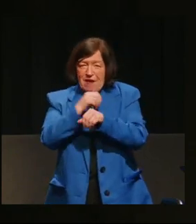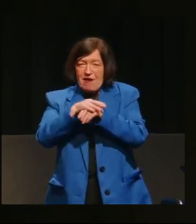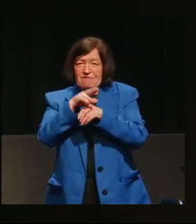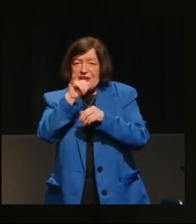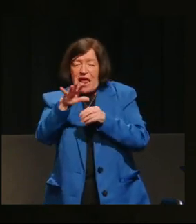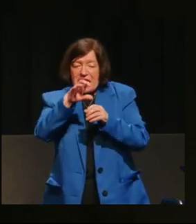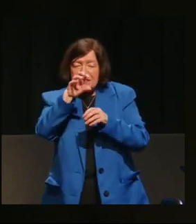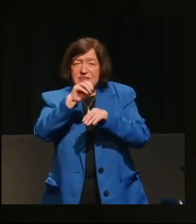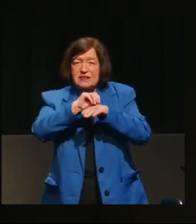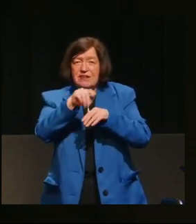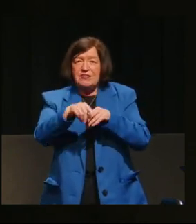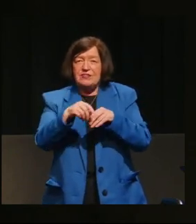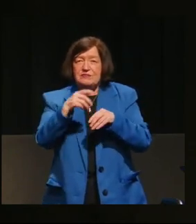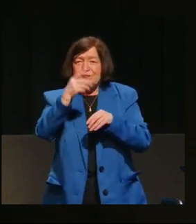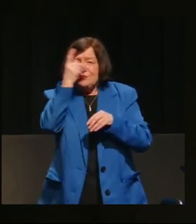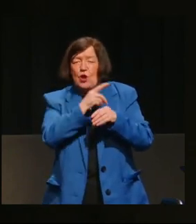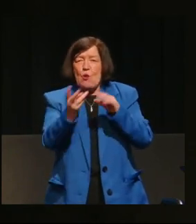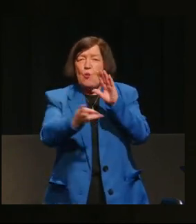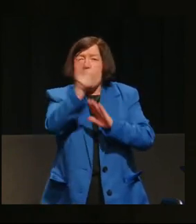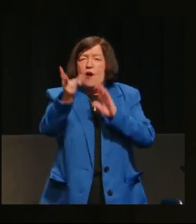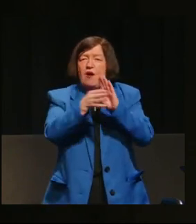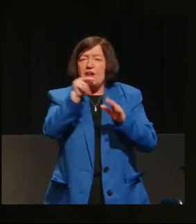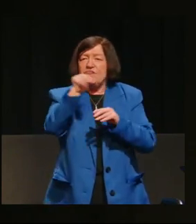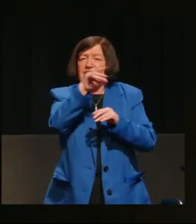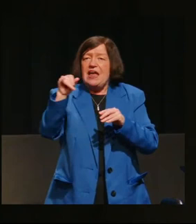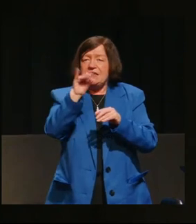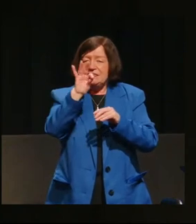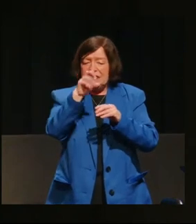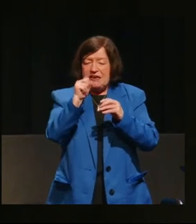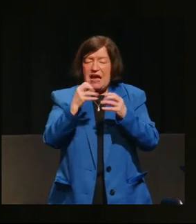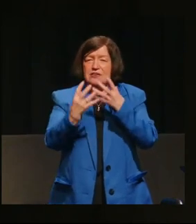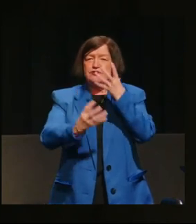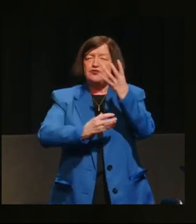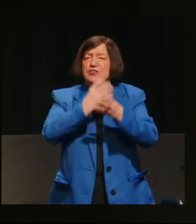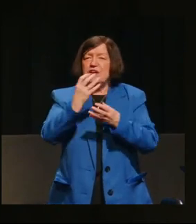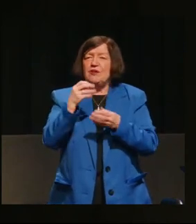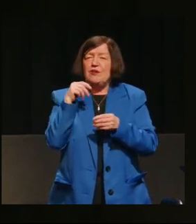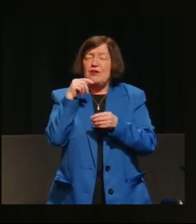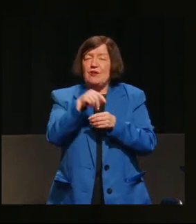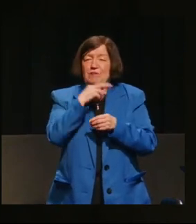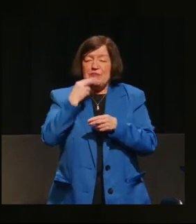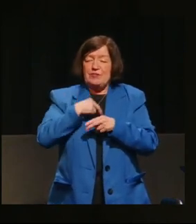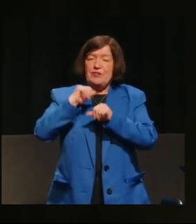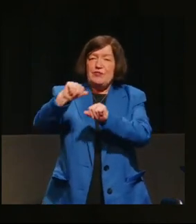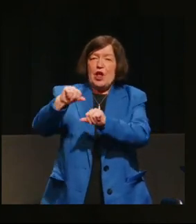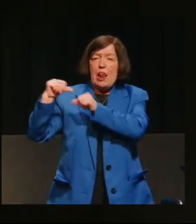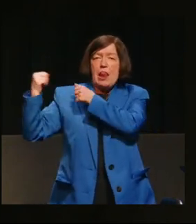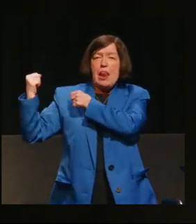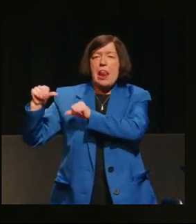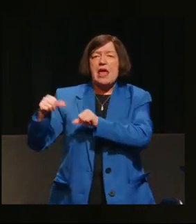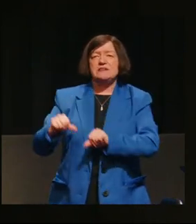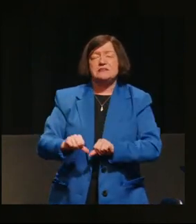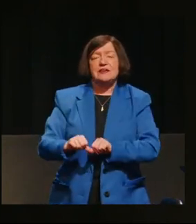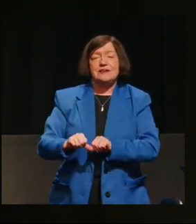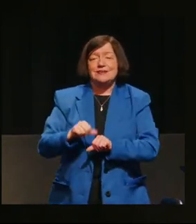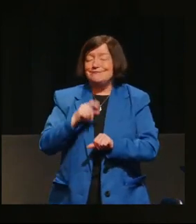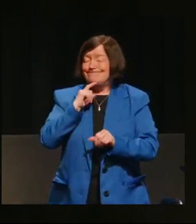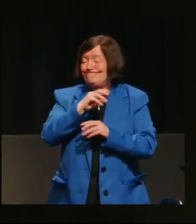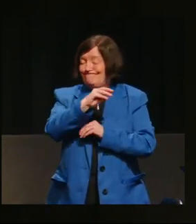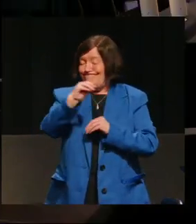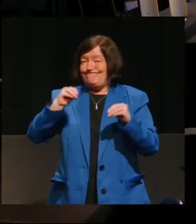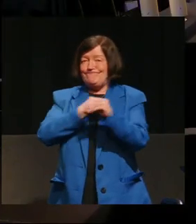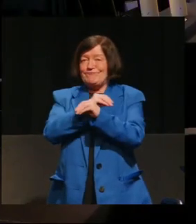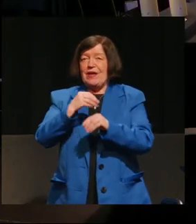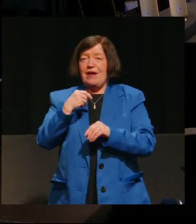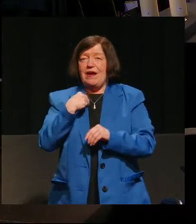nails on the filthy wall of a Nazi gas chamber were supposed to be their legacy. Instead,